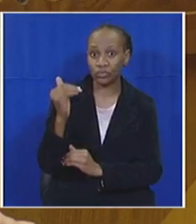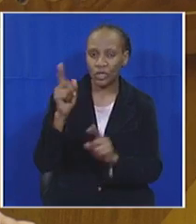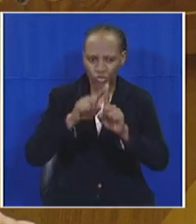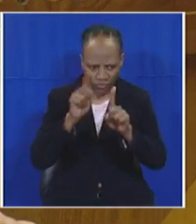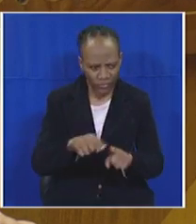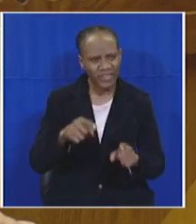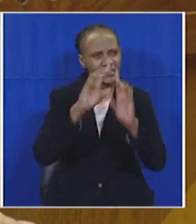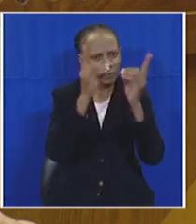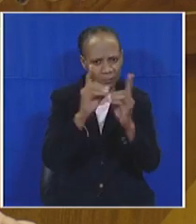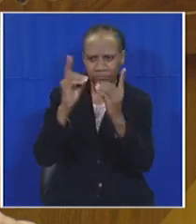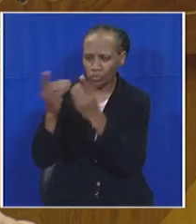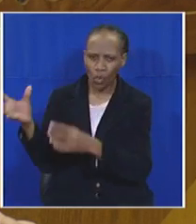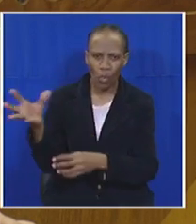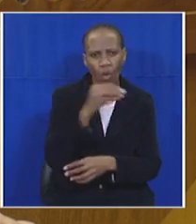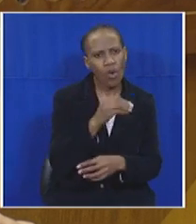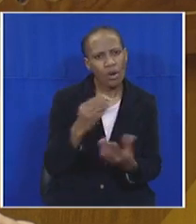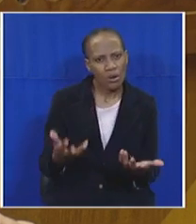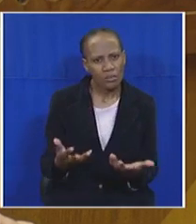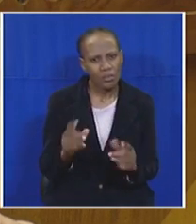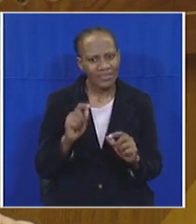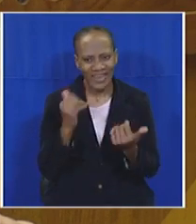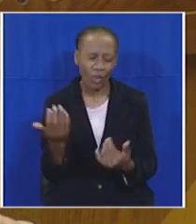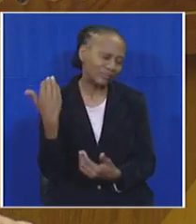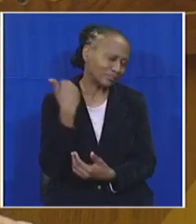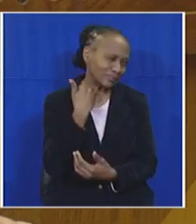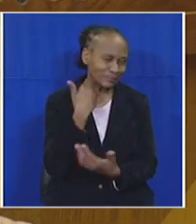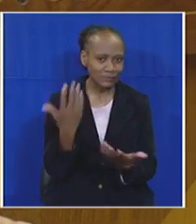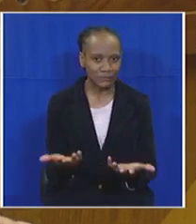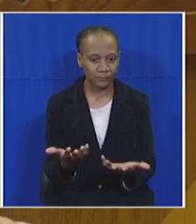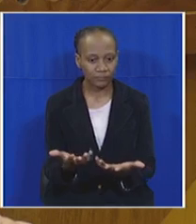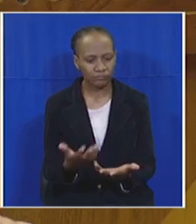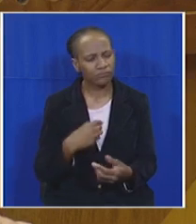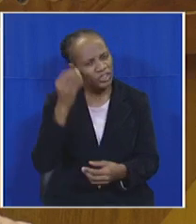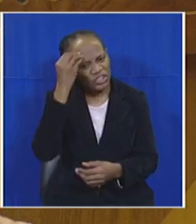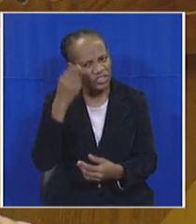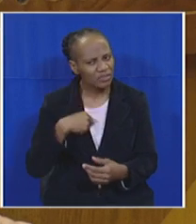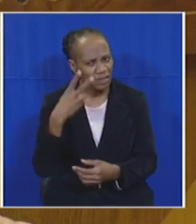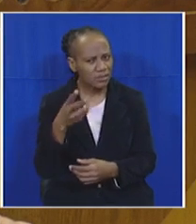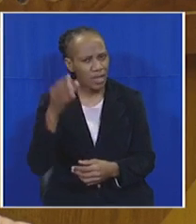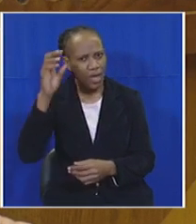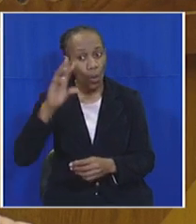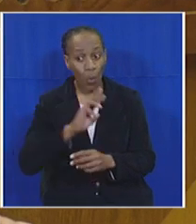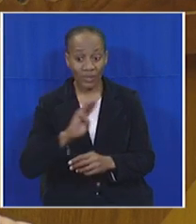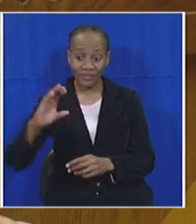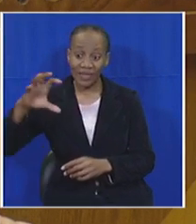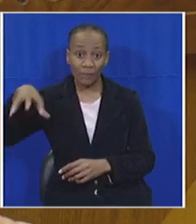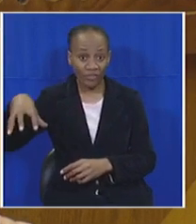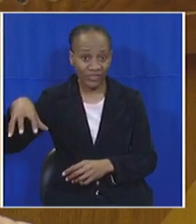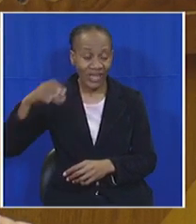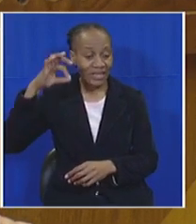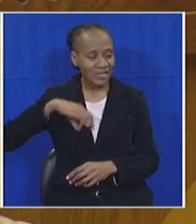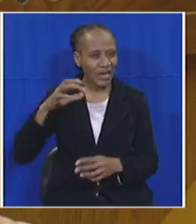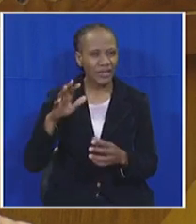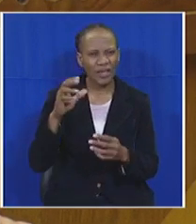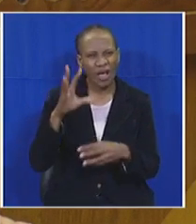government are making the provision of services unaffordable. Now, it's interesting to note that in the DA-governed Western Cape, salaries